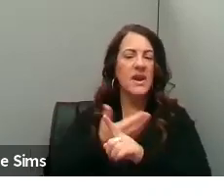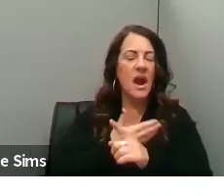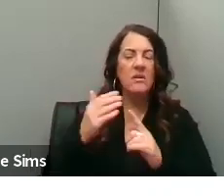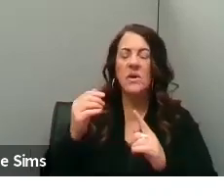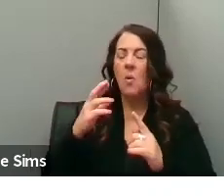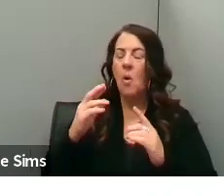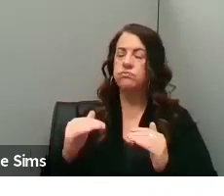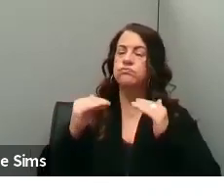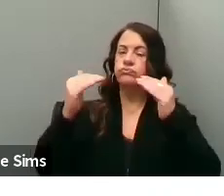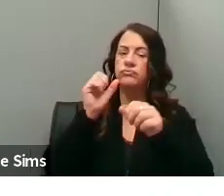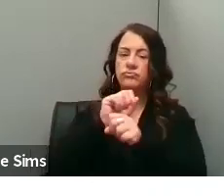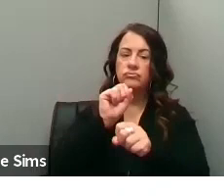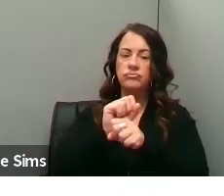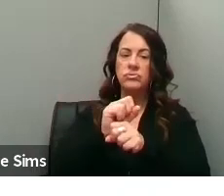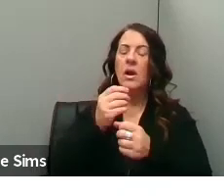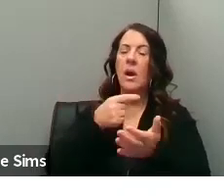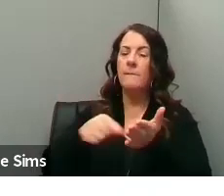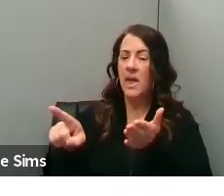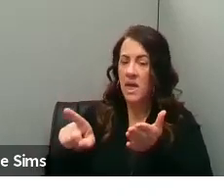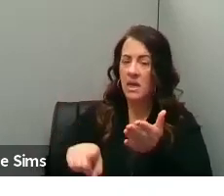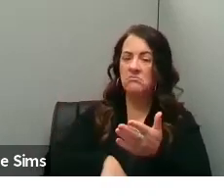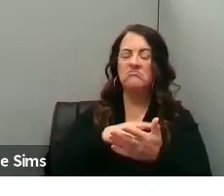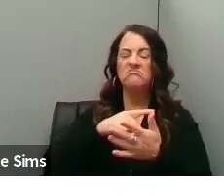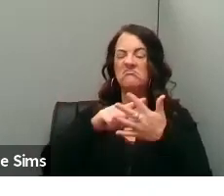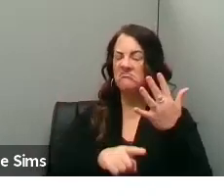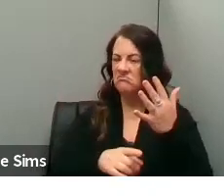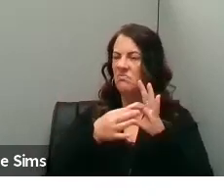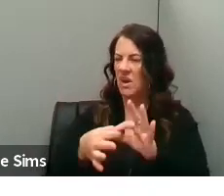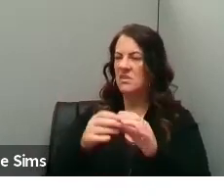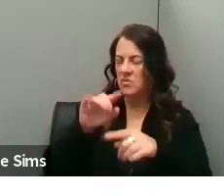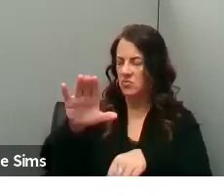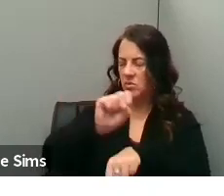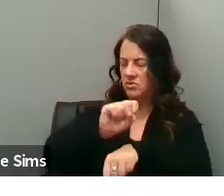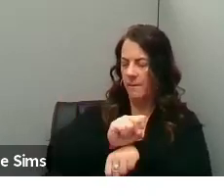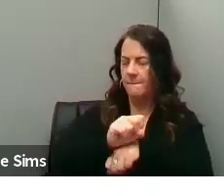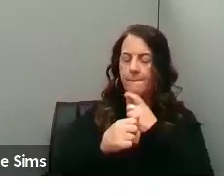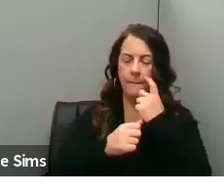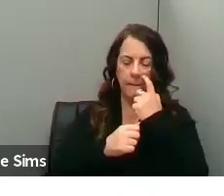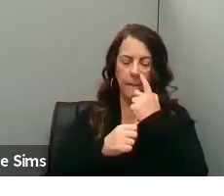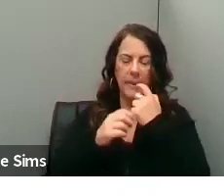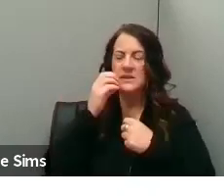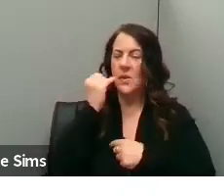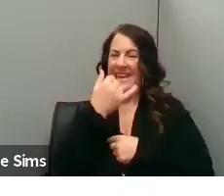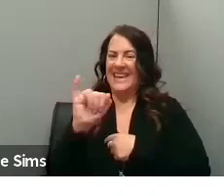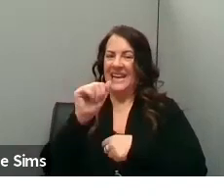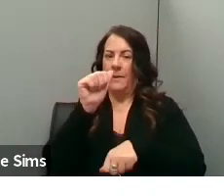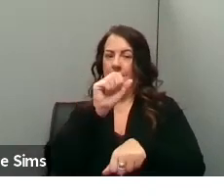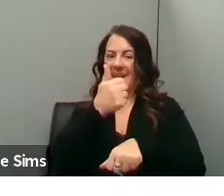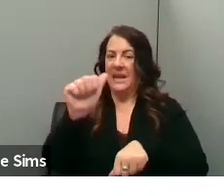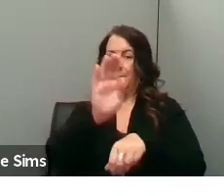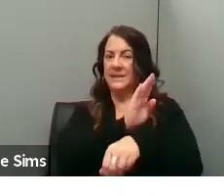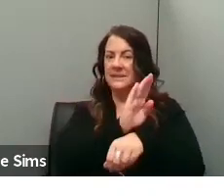So essentially, the ADA requires that employers who have more than 15